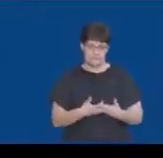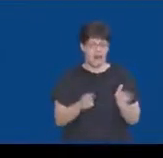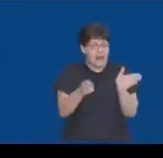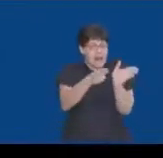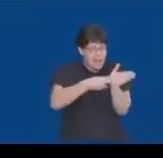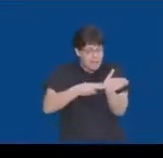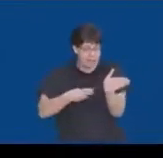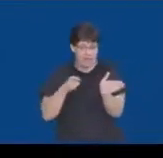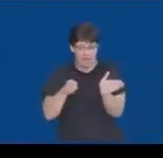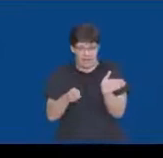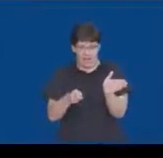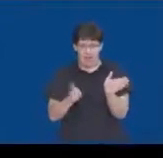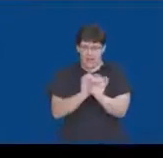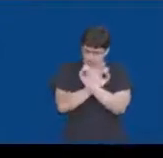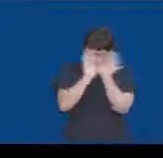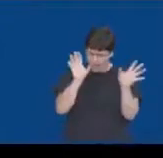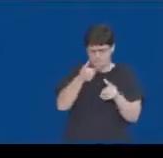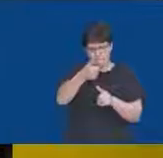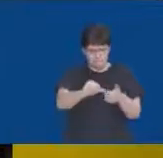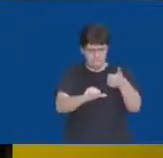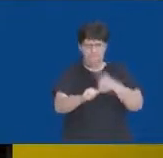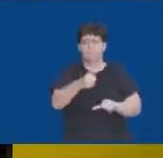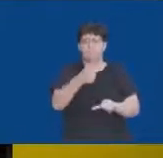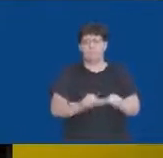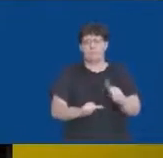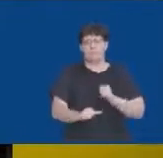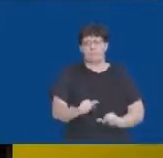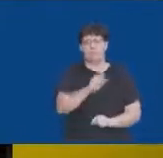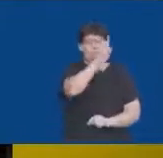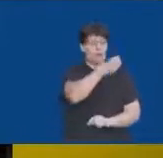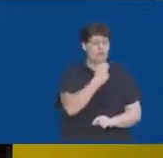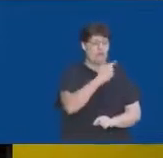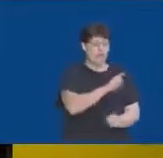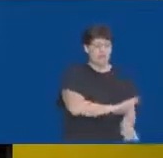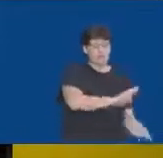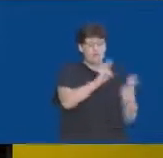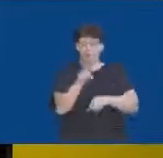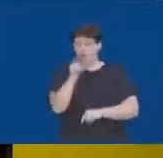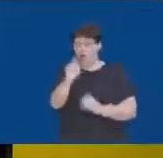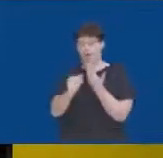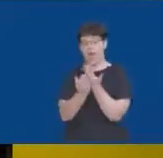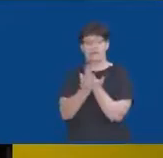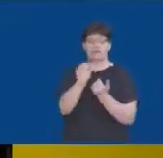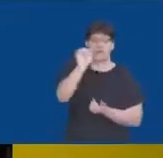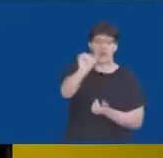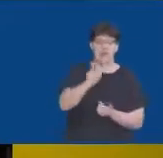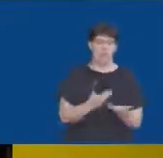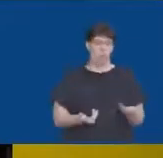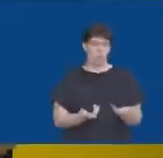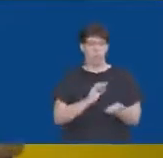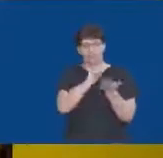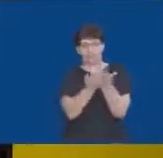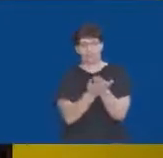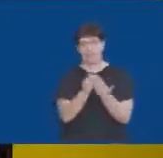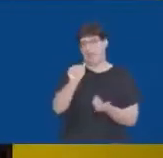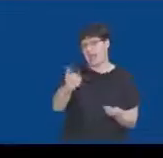the annexures in a very systematic way, and the question will say to you, refer to Annexure A or Appendix